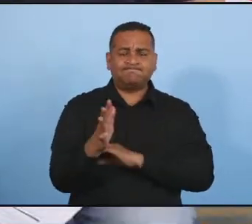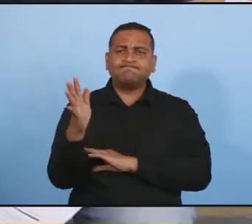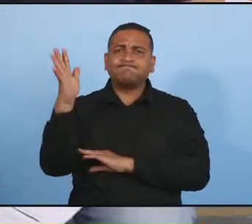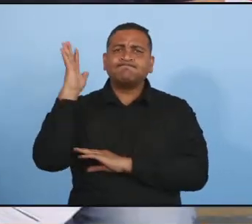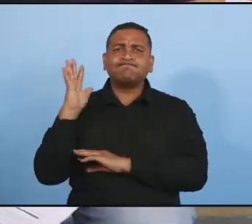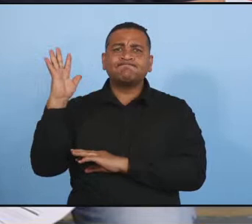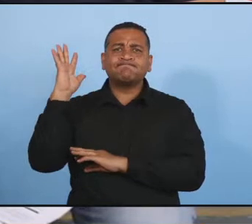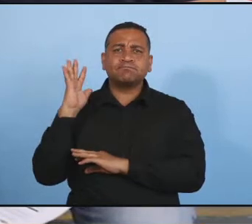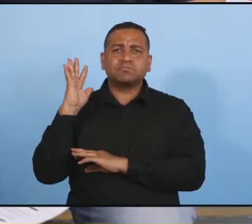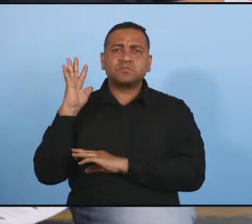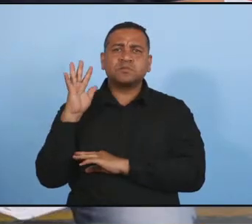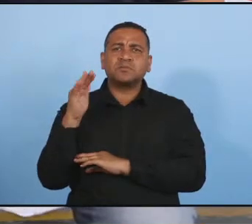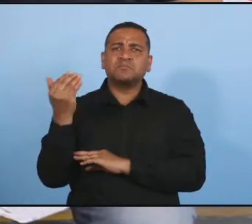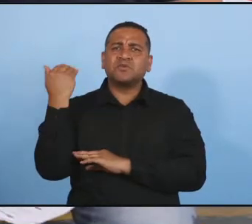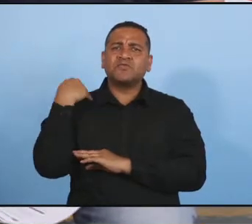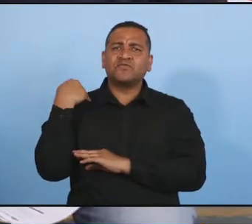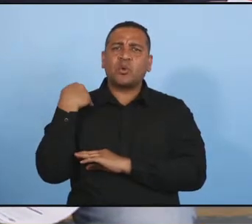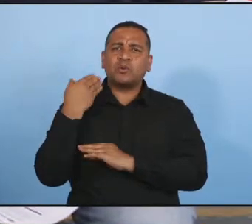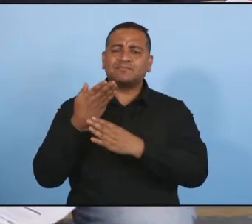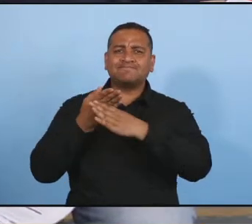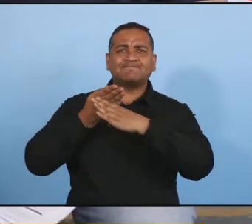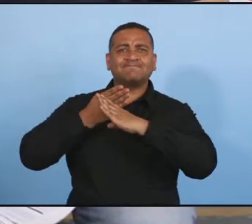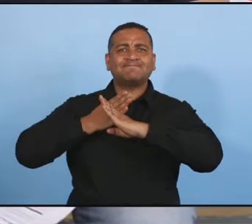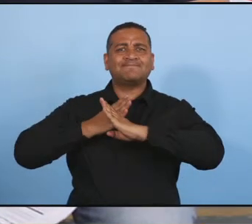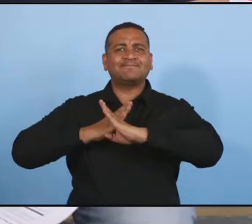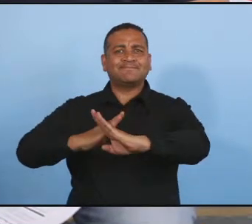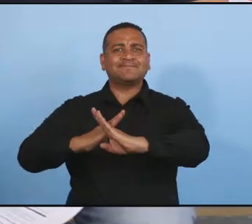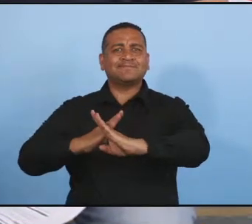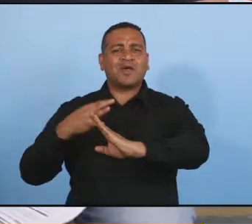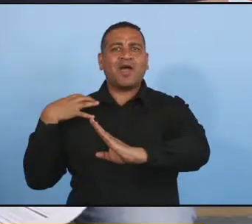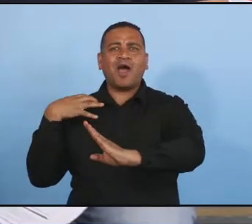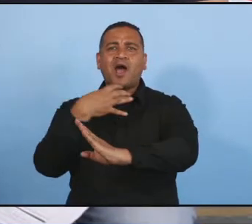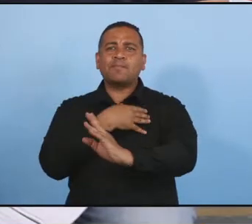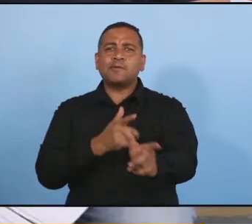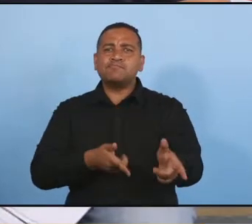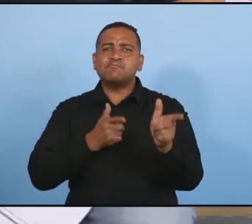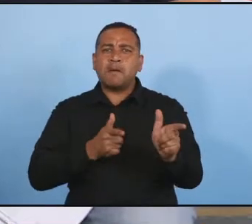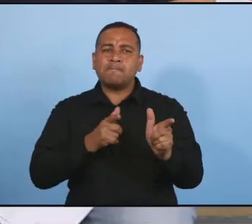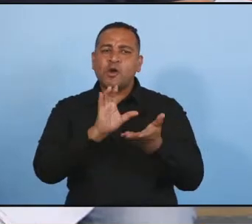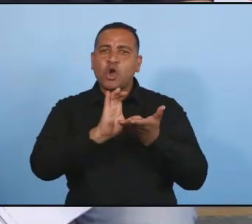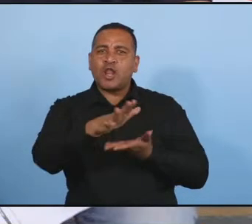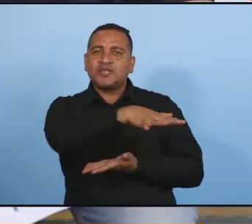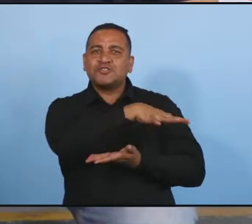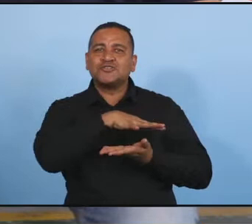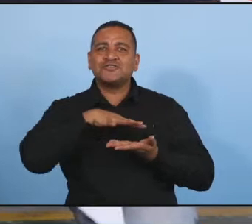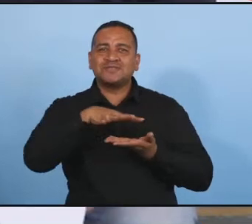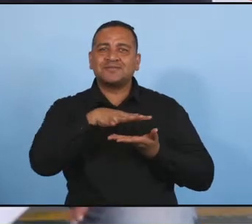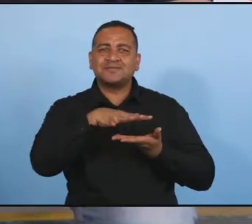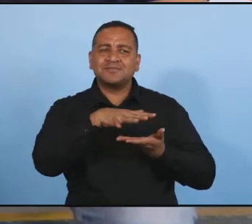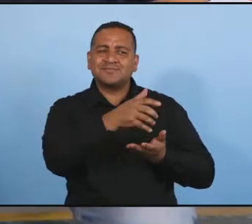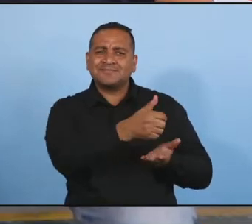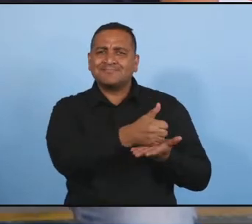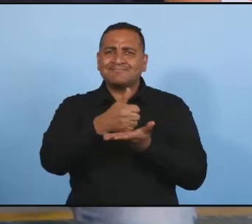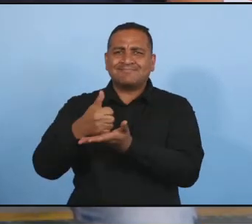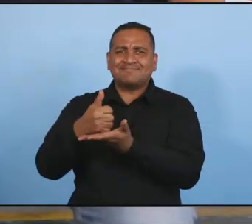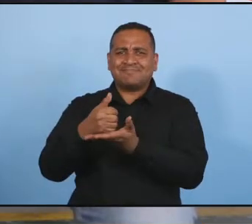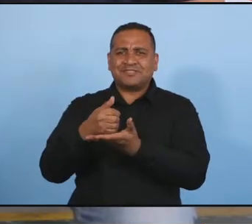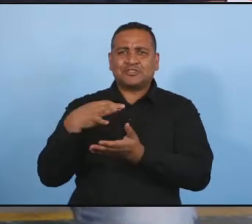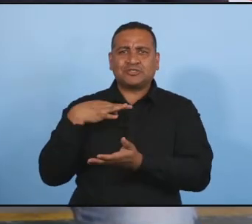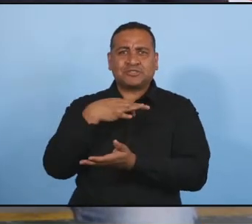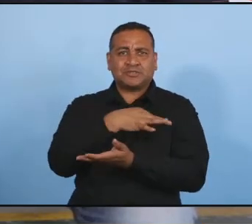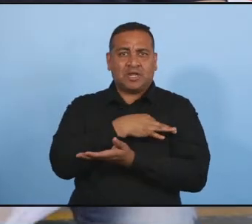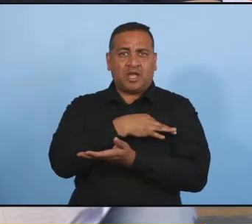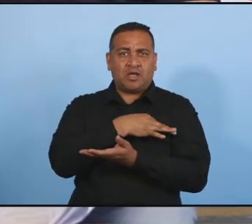a defense force college that served mainly employees of the defense